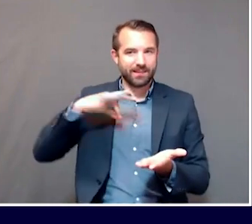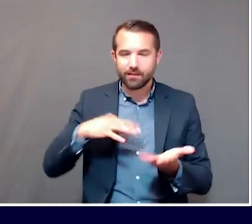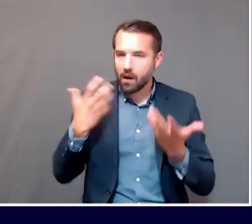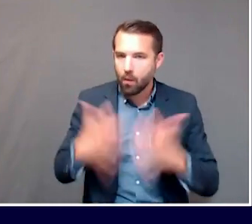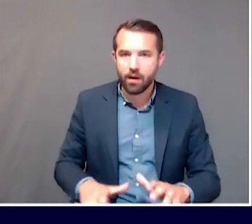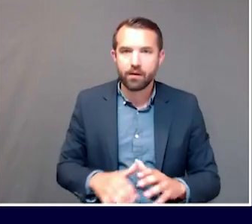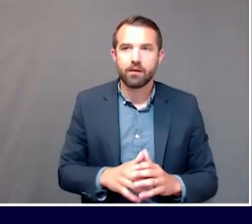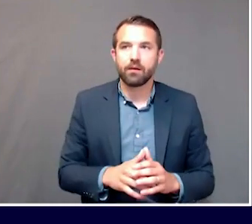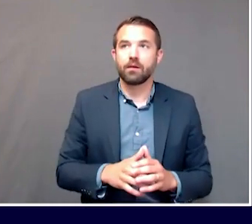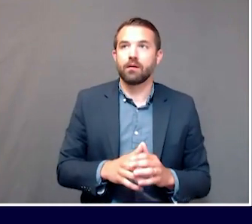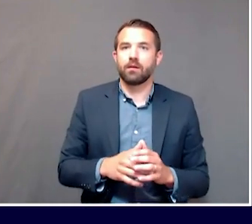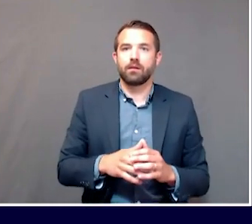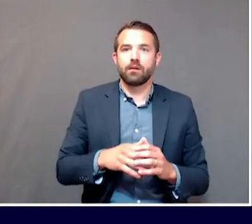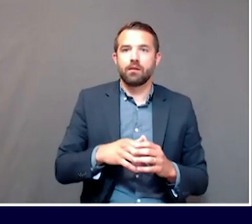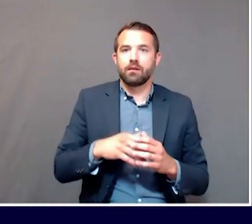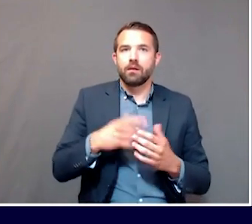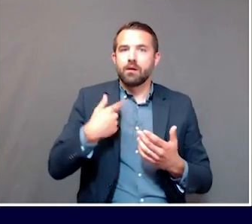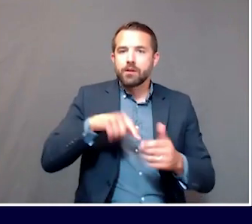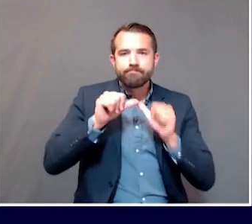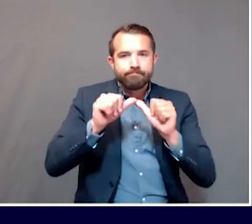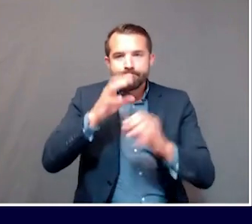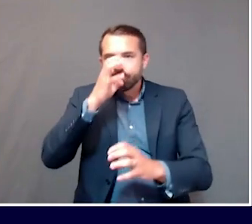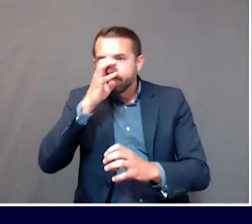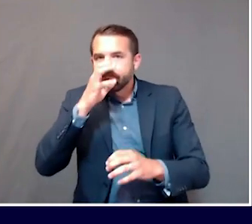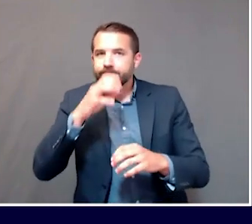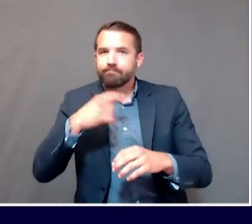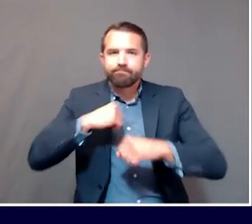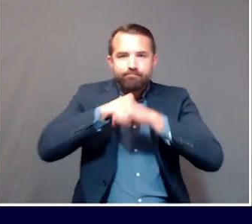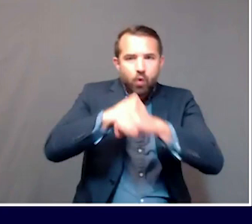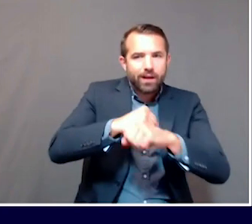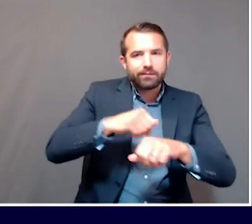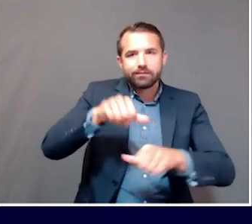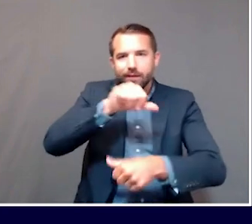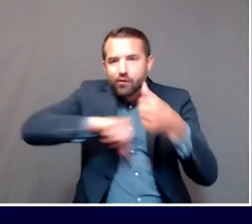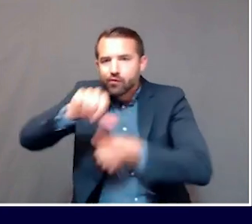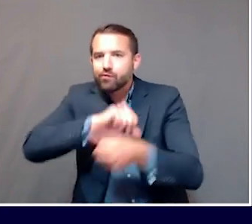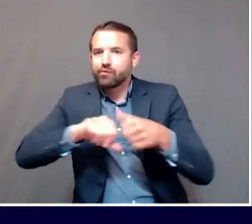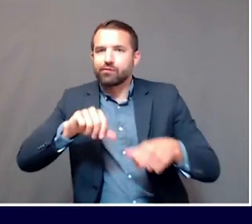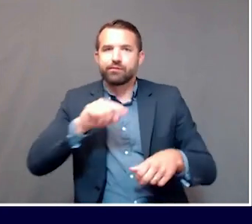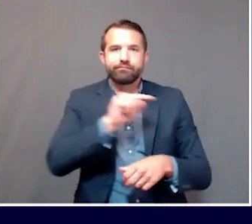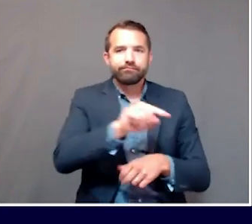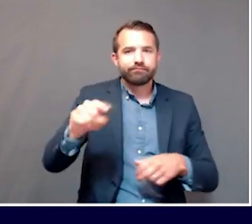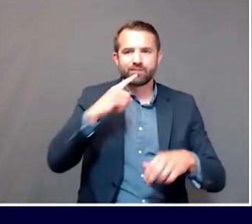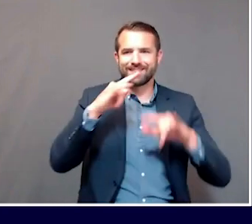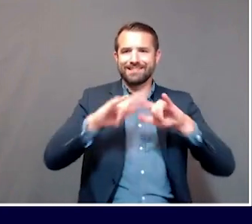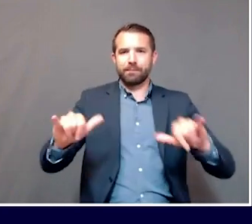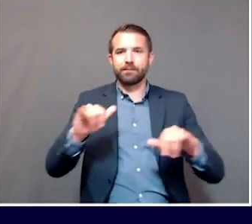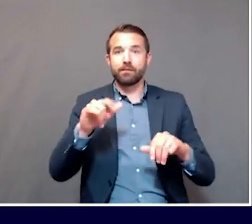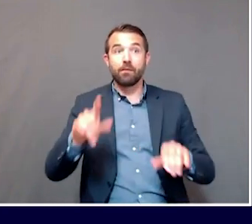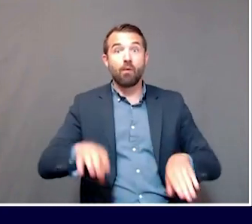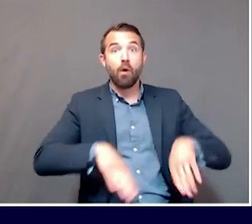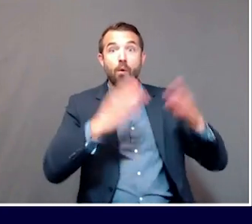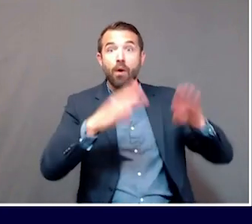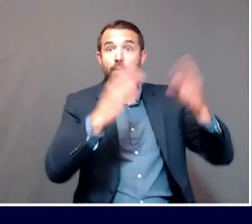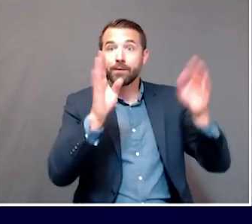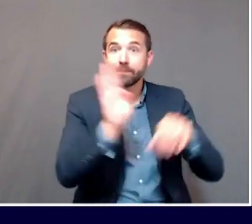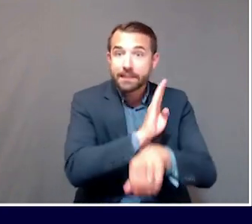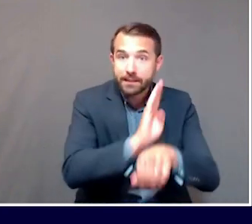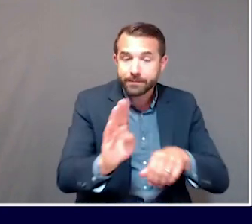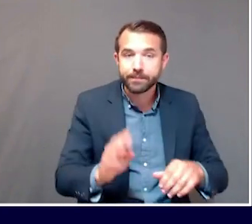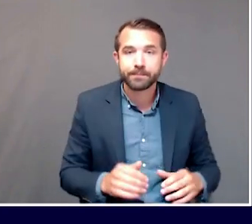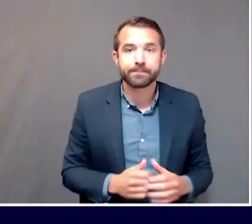protect one another if we want to reopen our economy safely and if we can limit the dangerous spread of